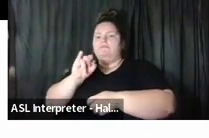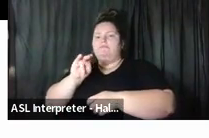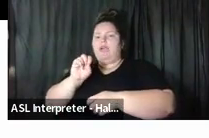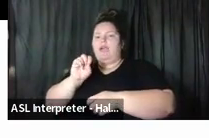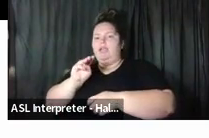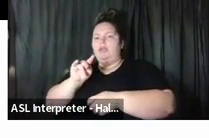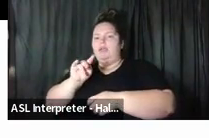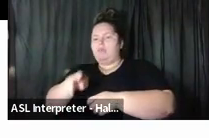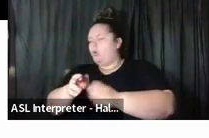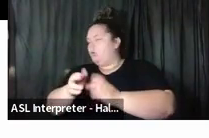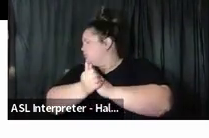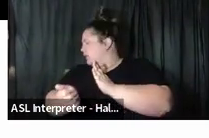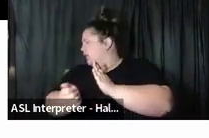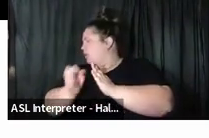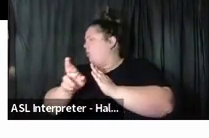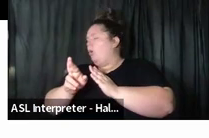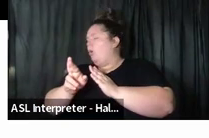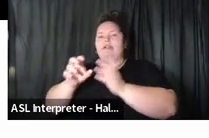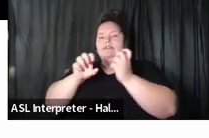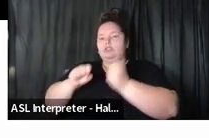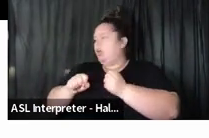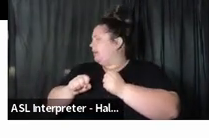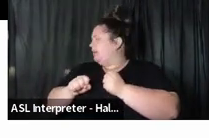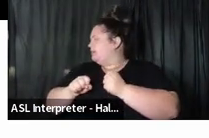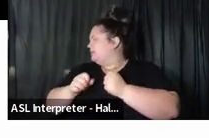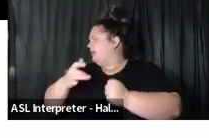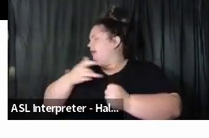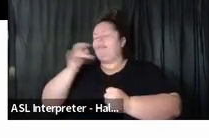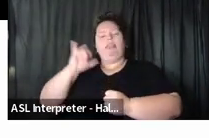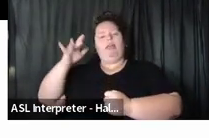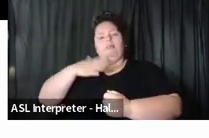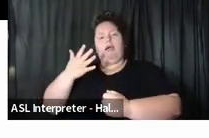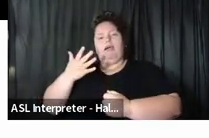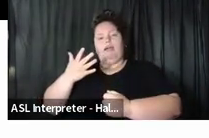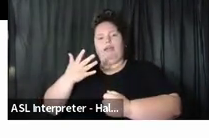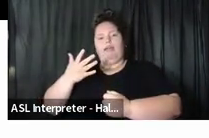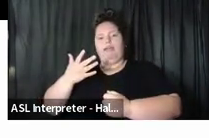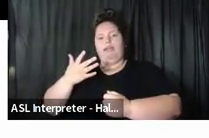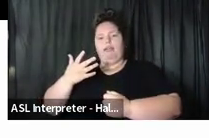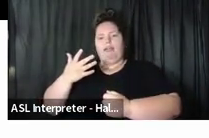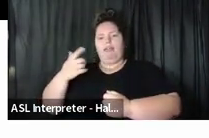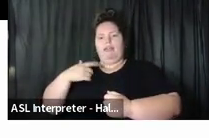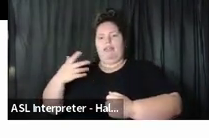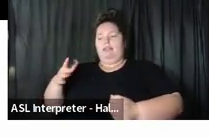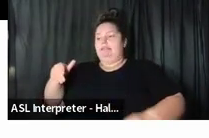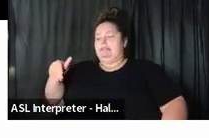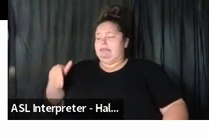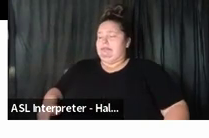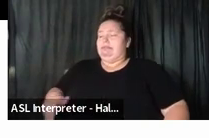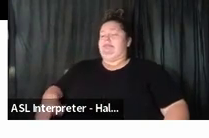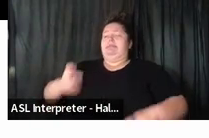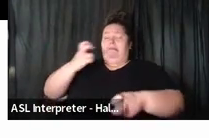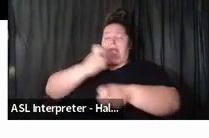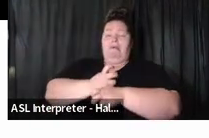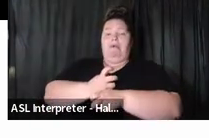even like a strength thing. I feel like my thumbs are going to break off every time I try to unbuckle a car seat. There are things like